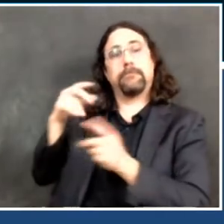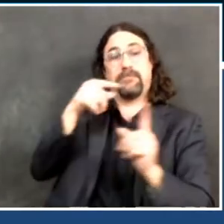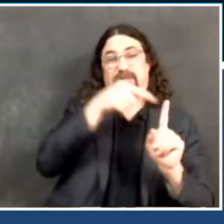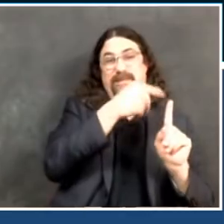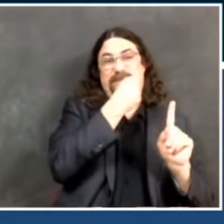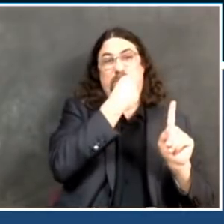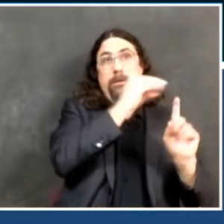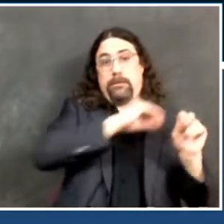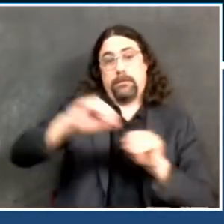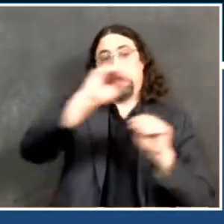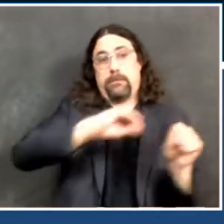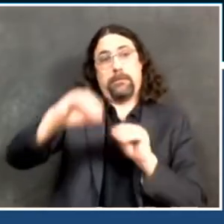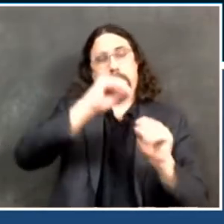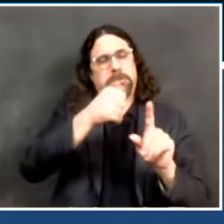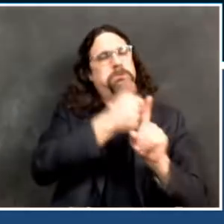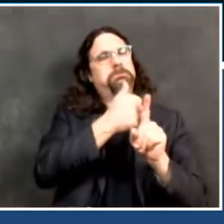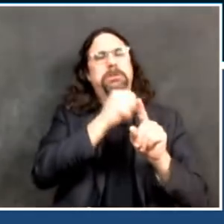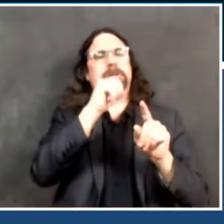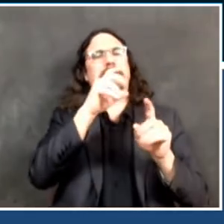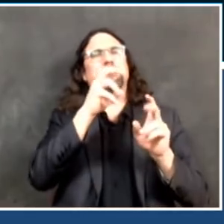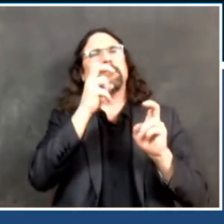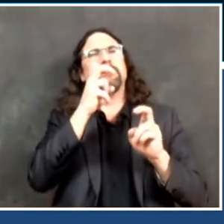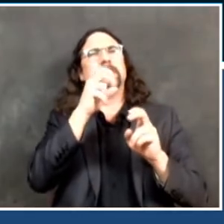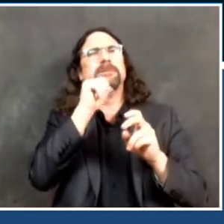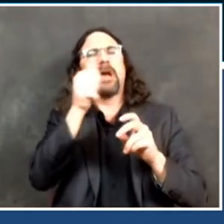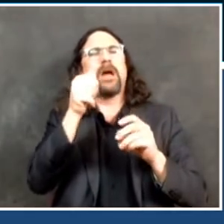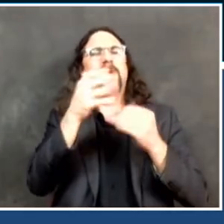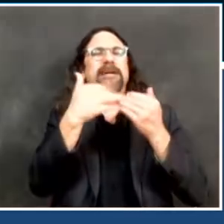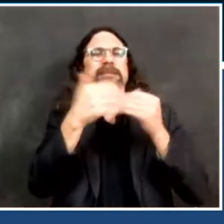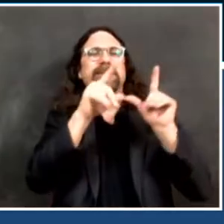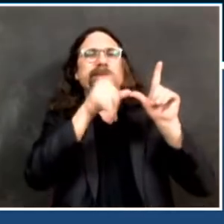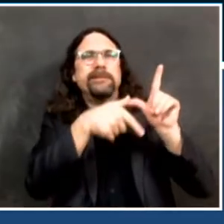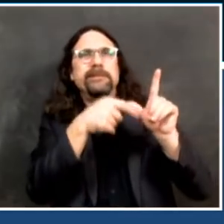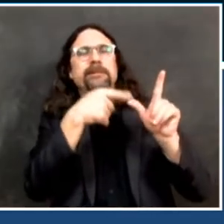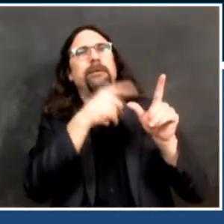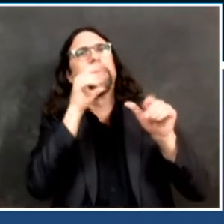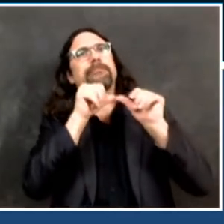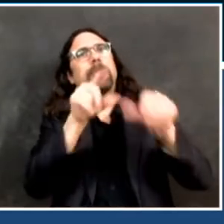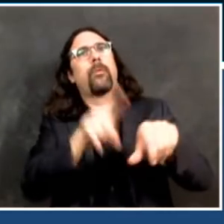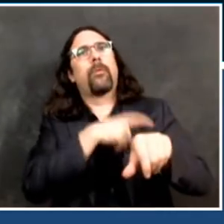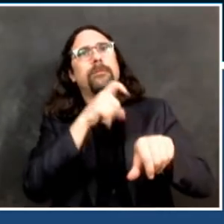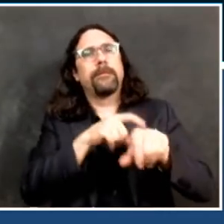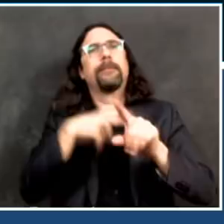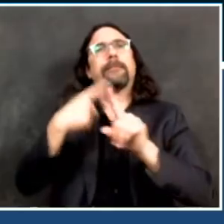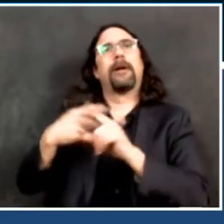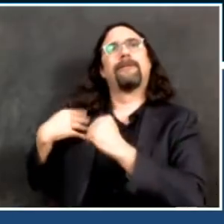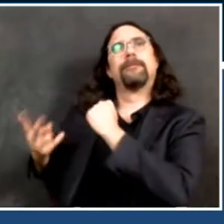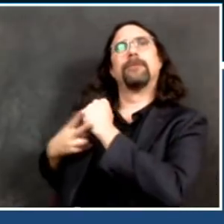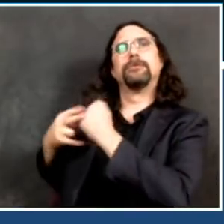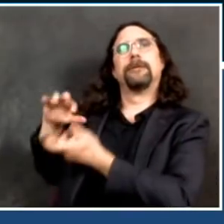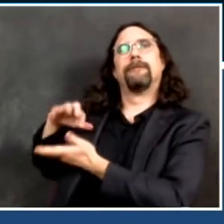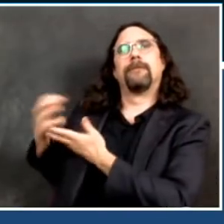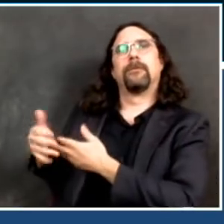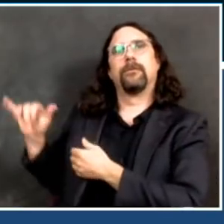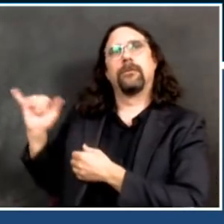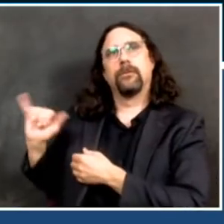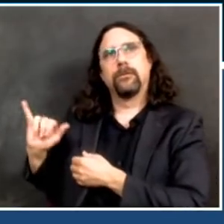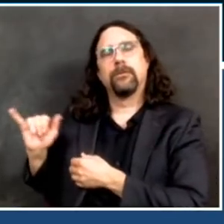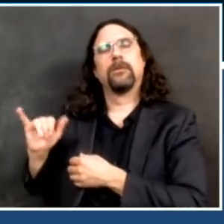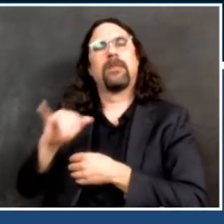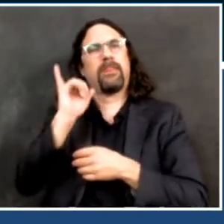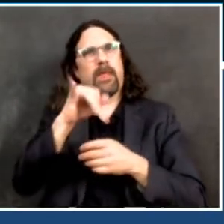are protected, coordinating their non-PPE to make sure that they had the protective equipment that they